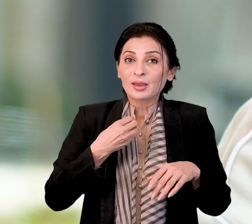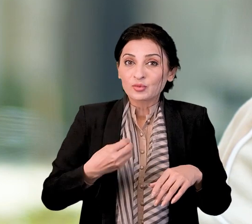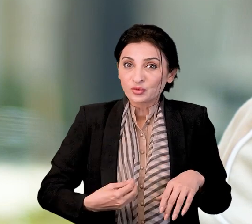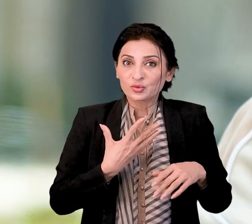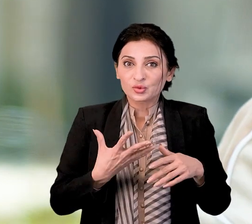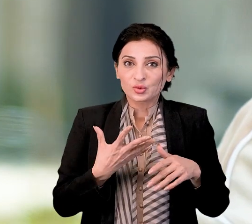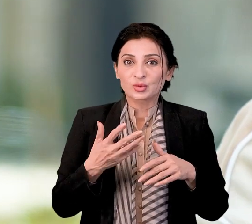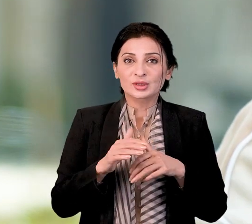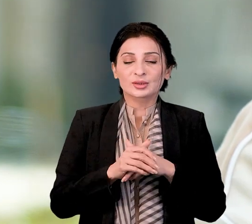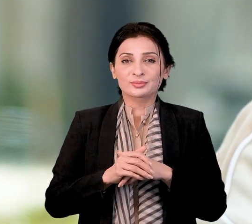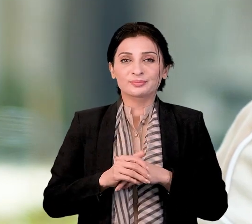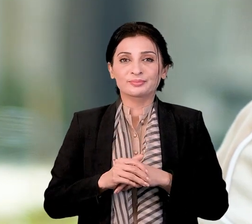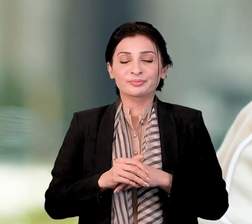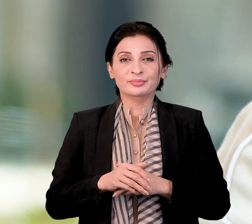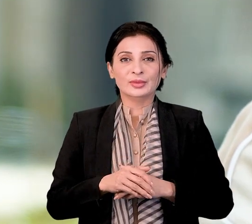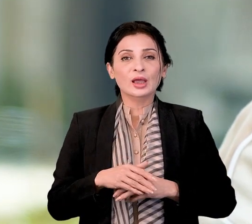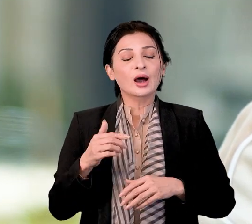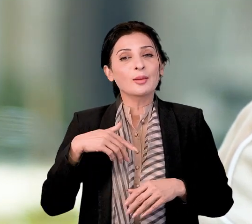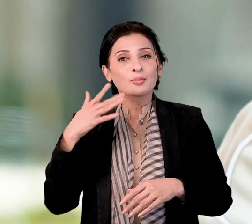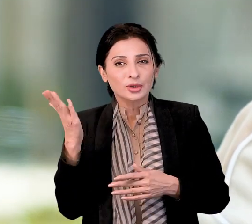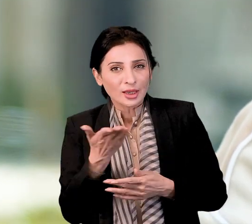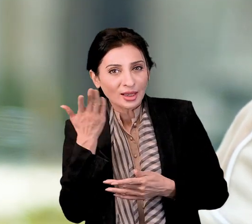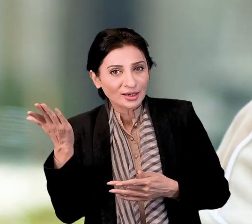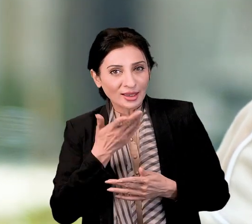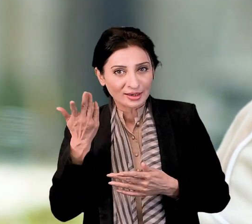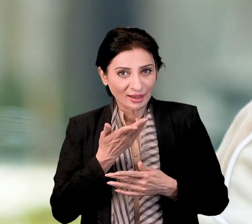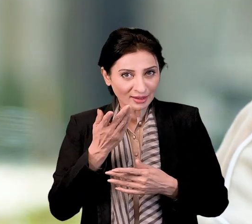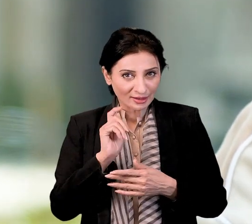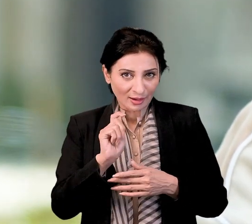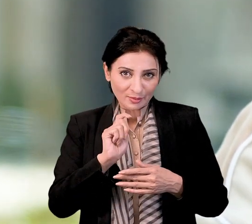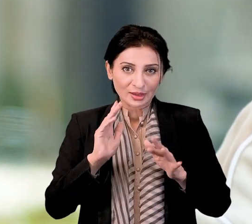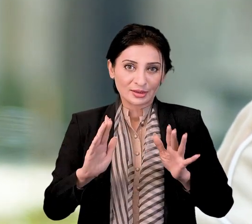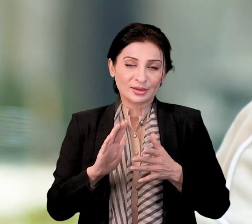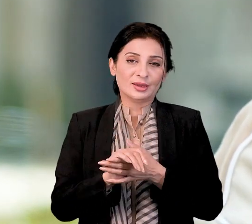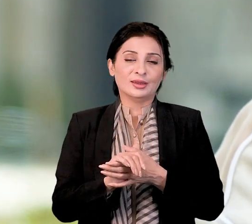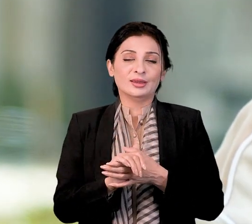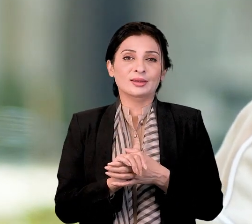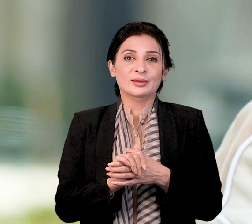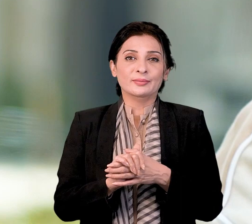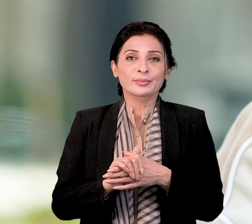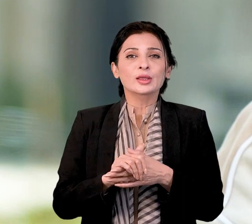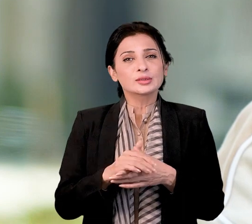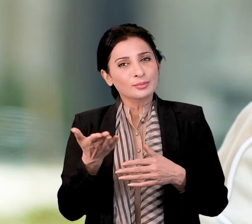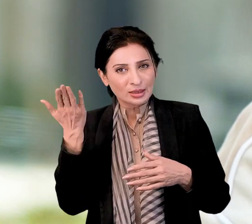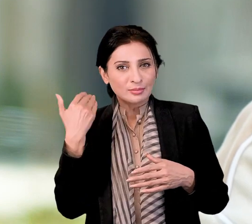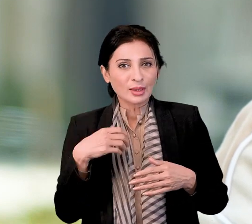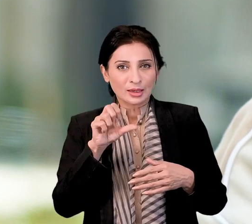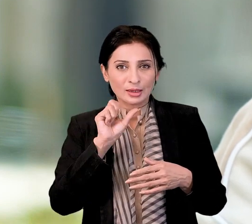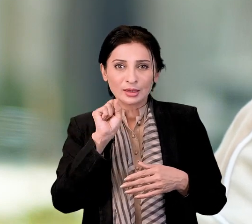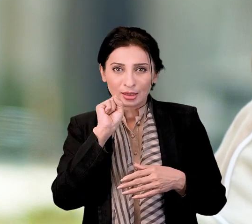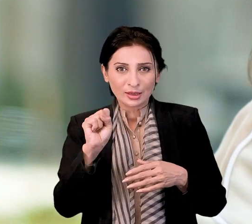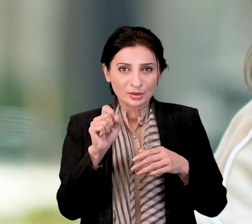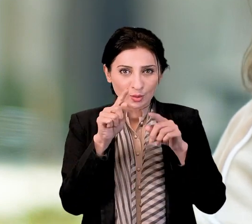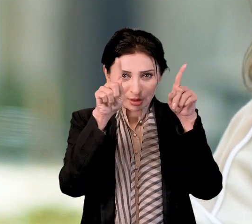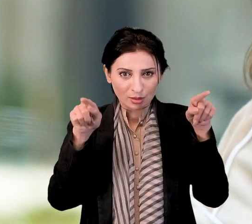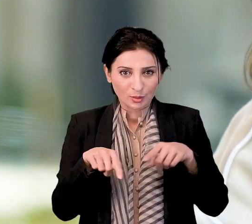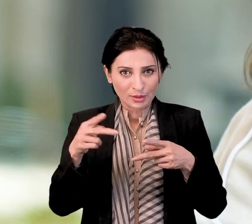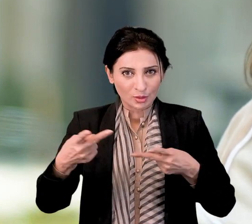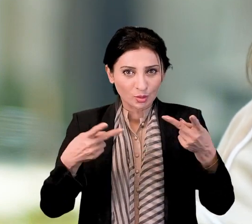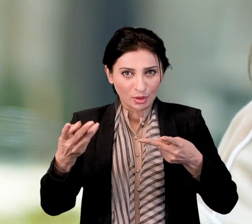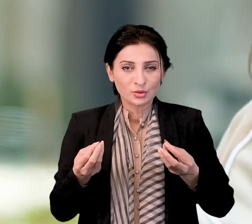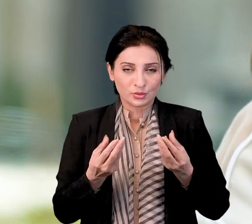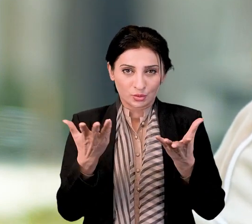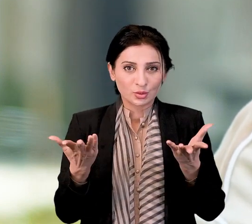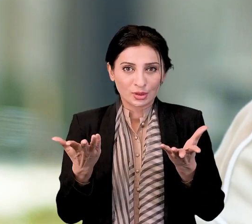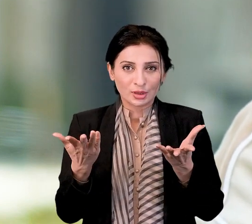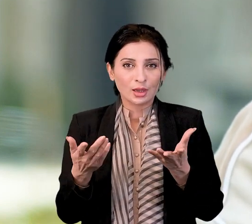Affairs, we had no idea what we were getting into. The food industry hadn't really developed or flourished as such. Um,